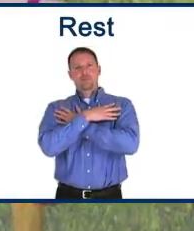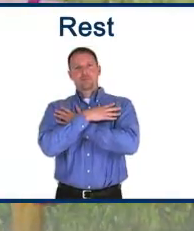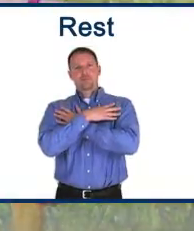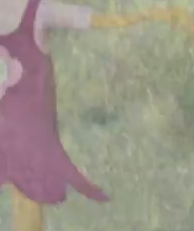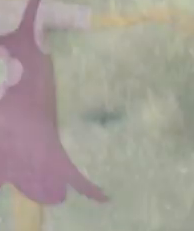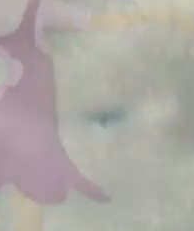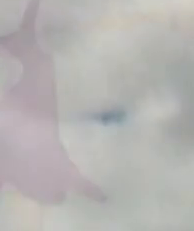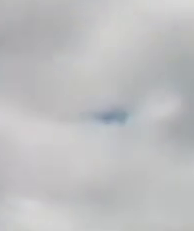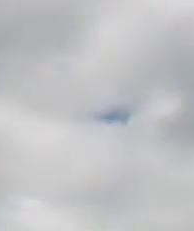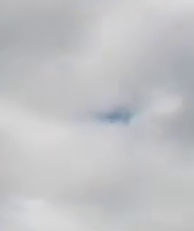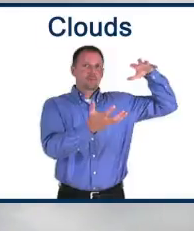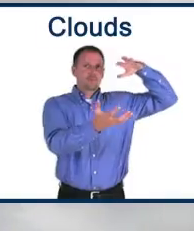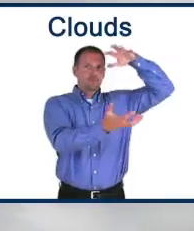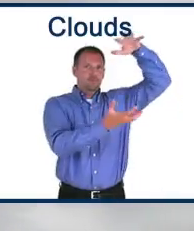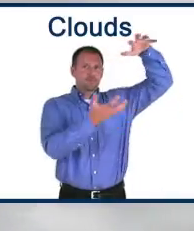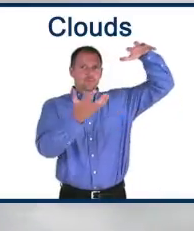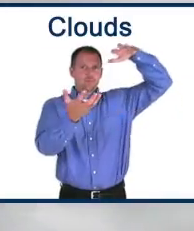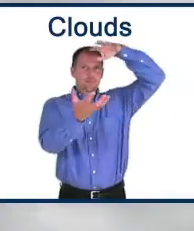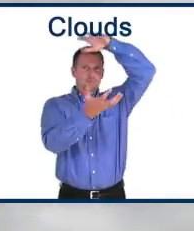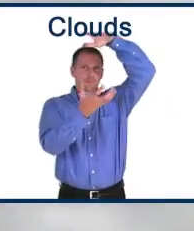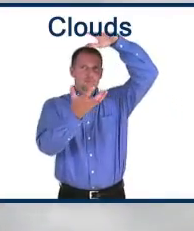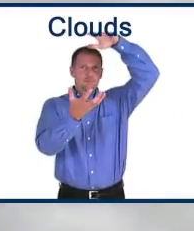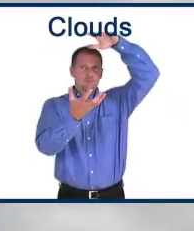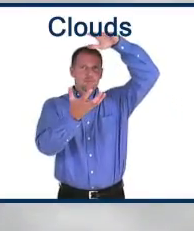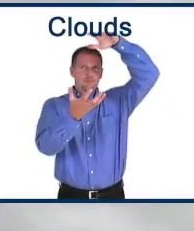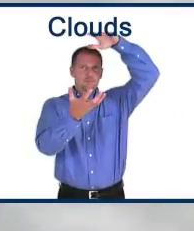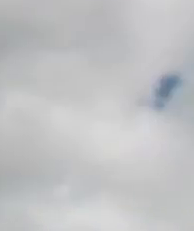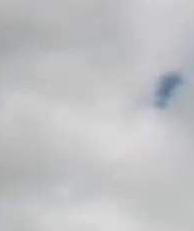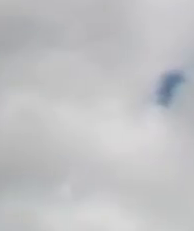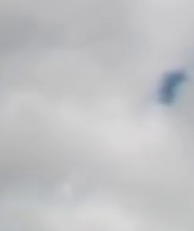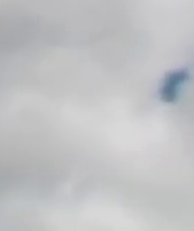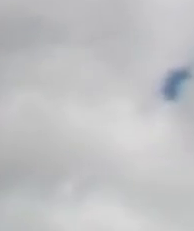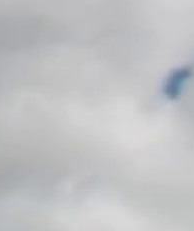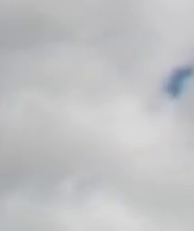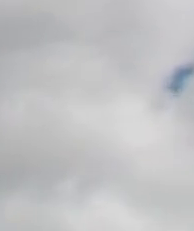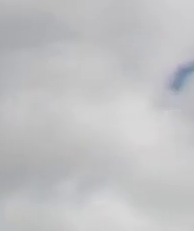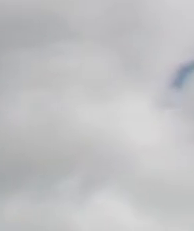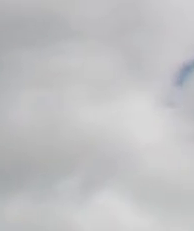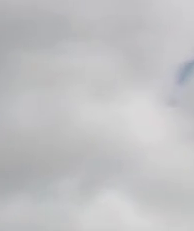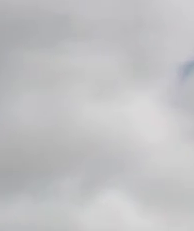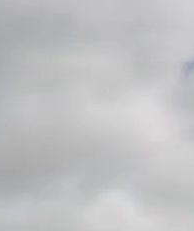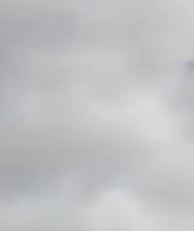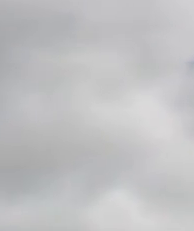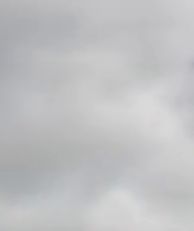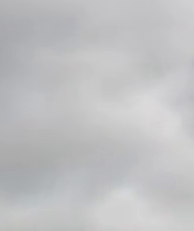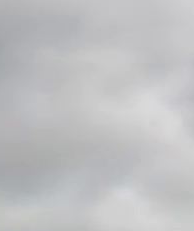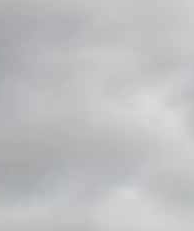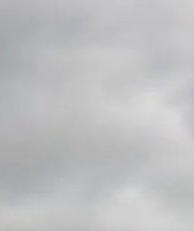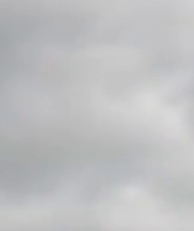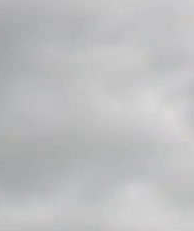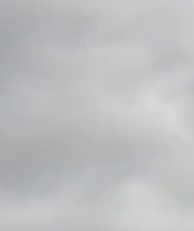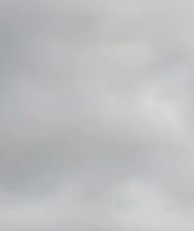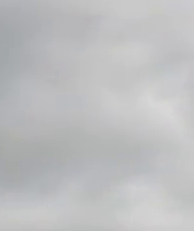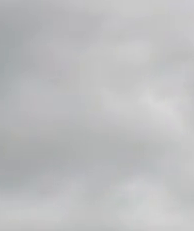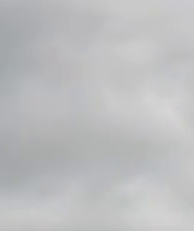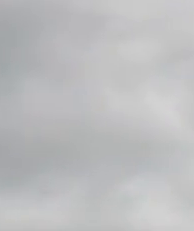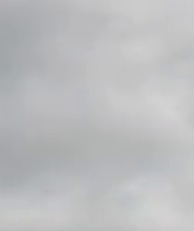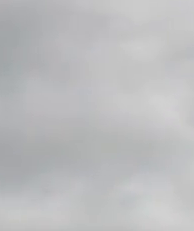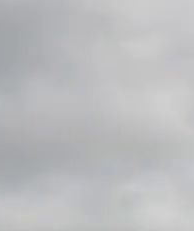grass, and I look up at the clouds, and it's like you can float